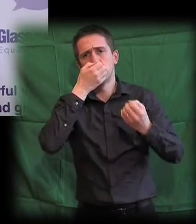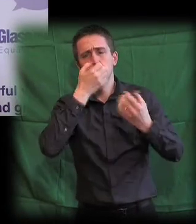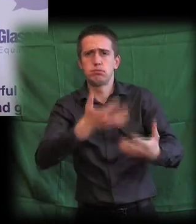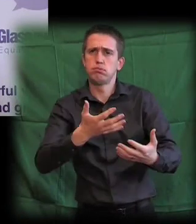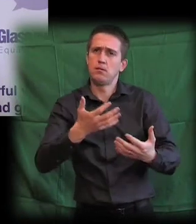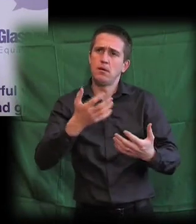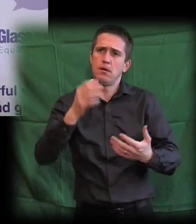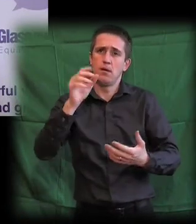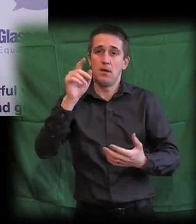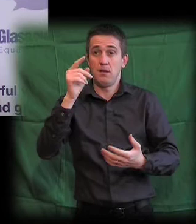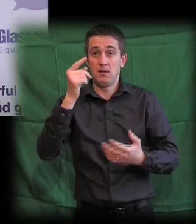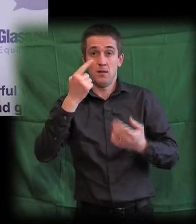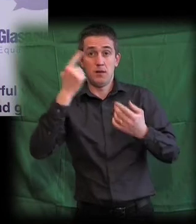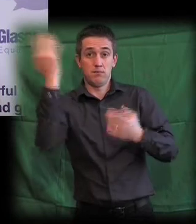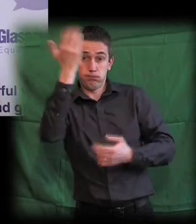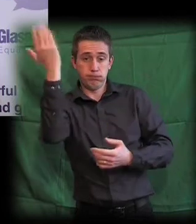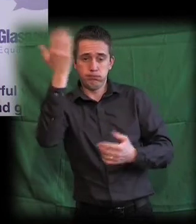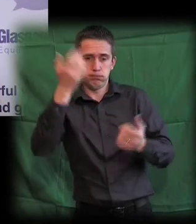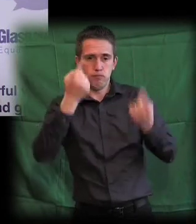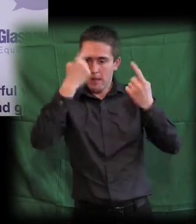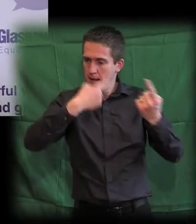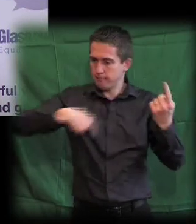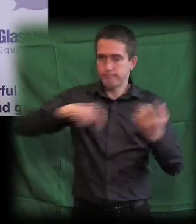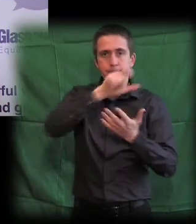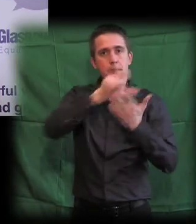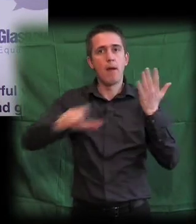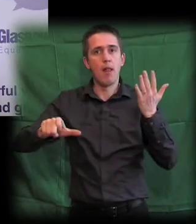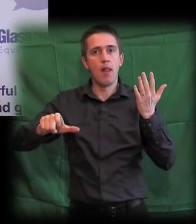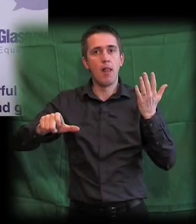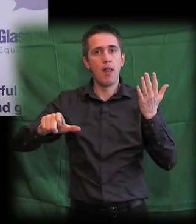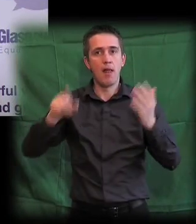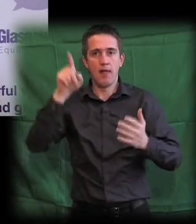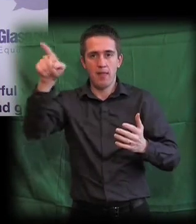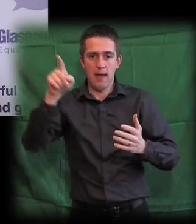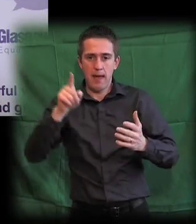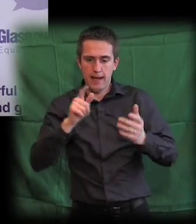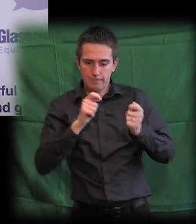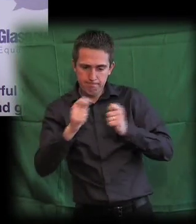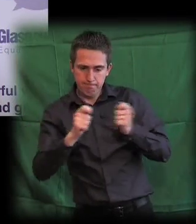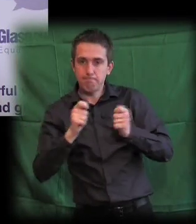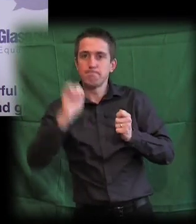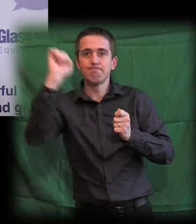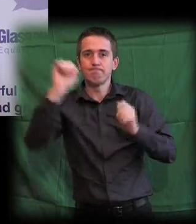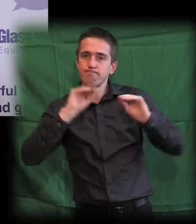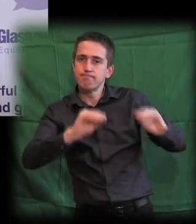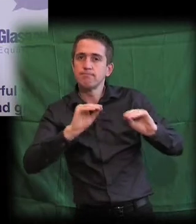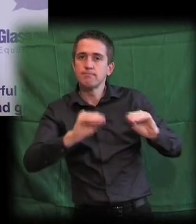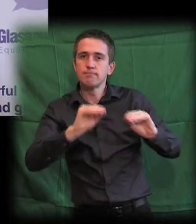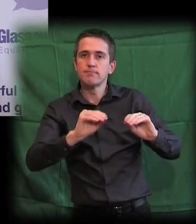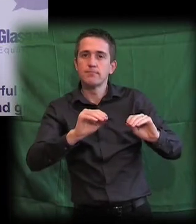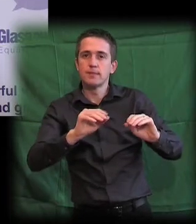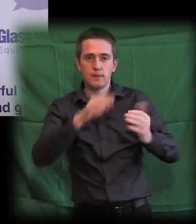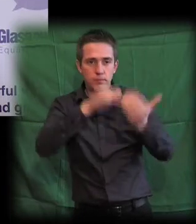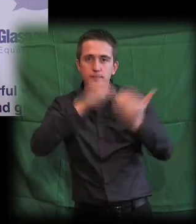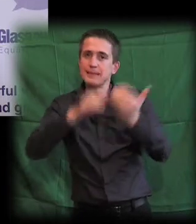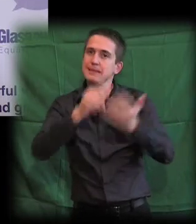they recognised each and every one of our disabilities and they adapted their tactics to our special